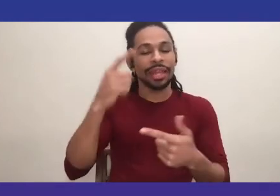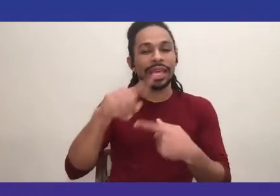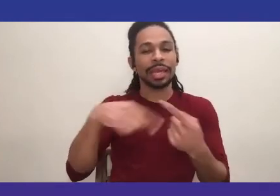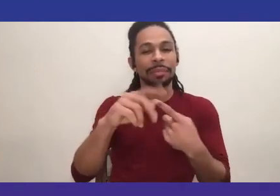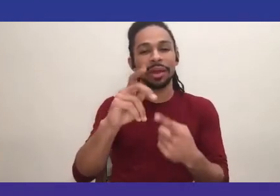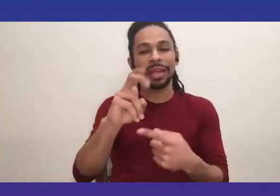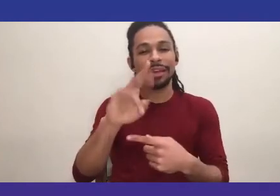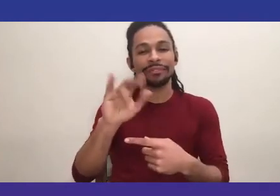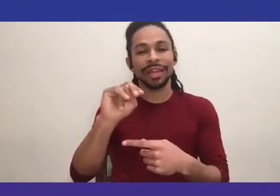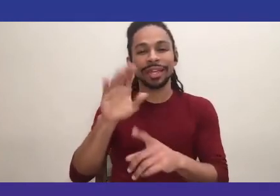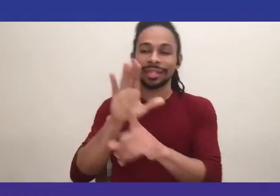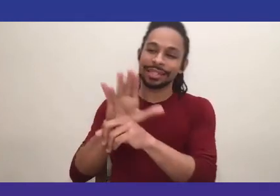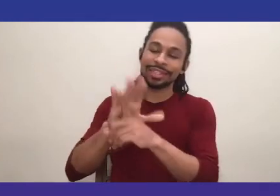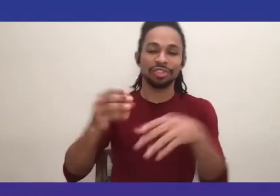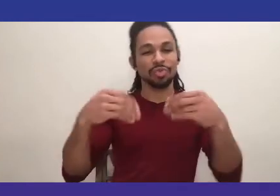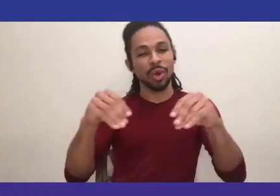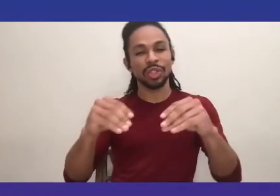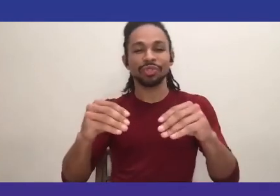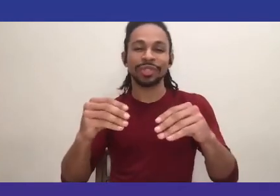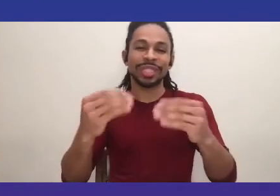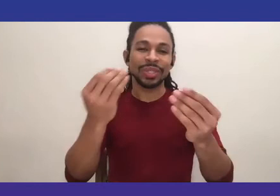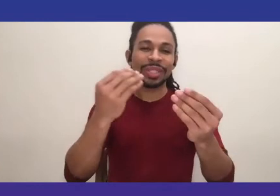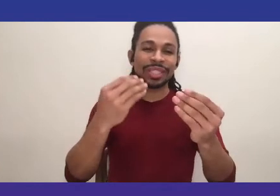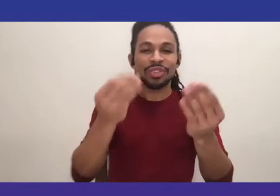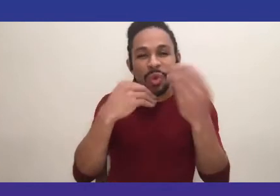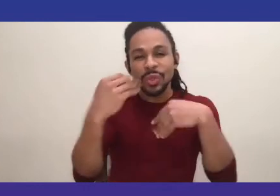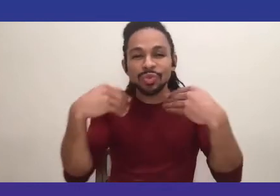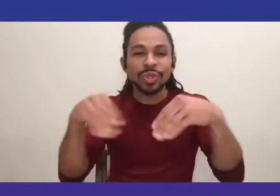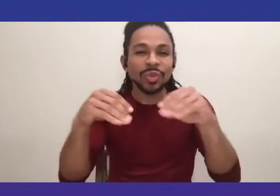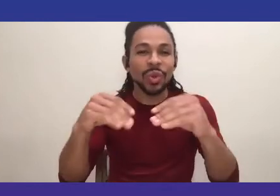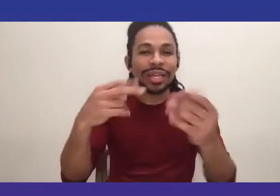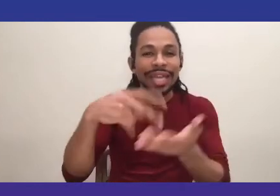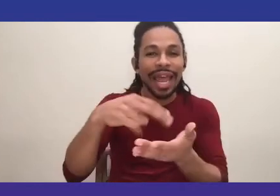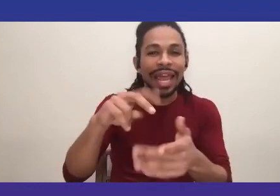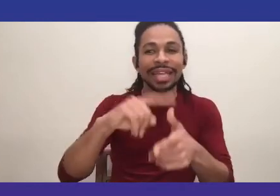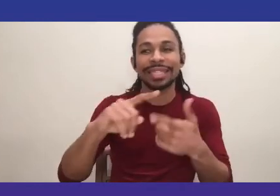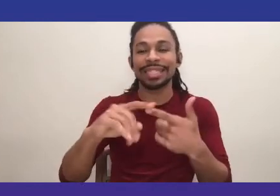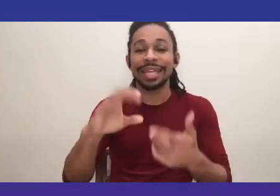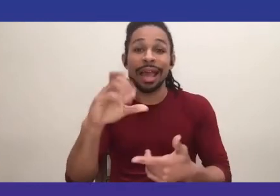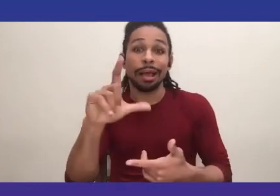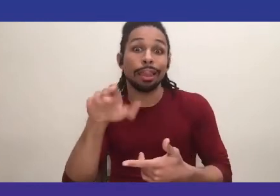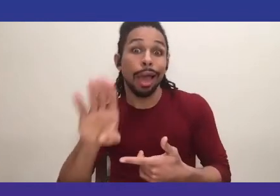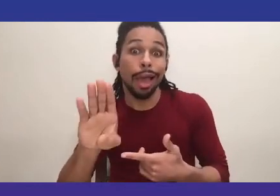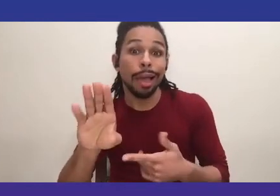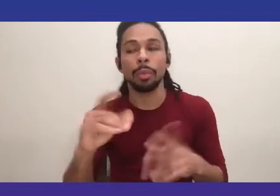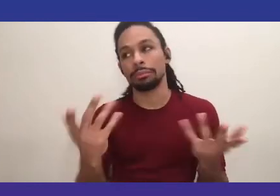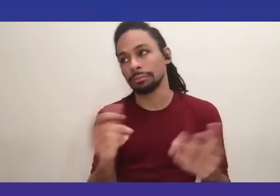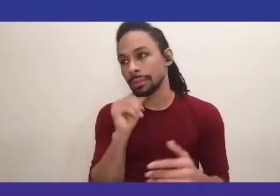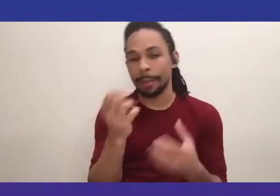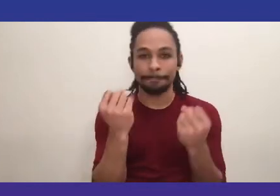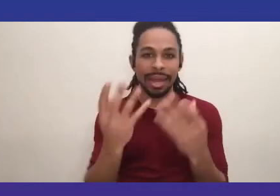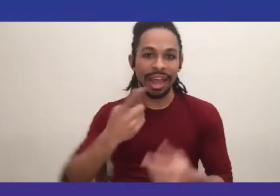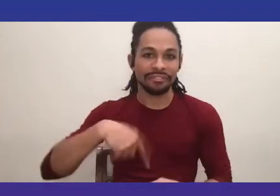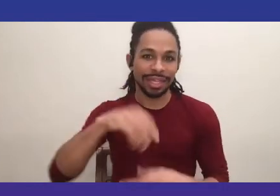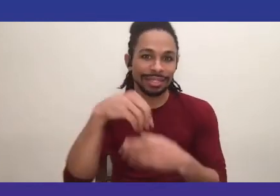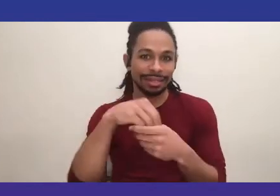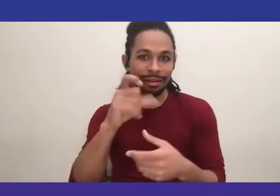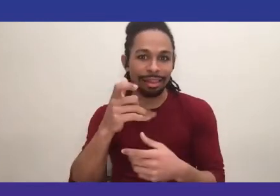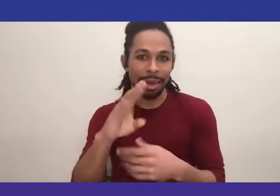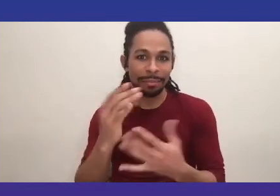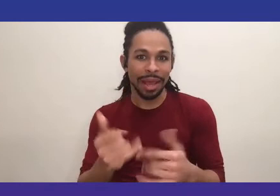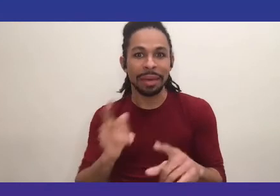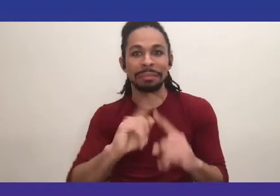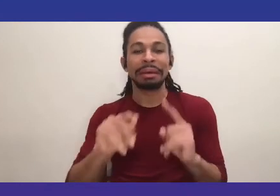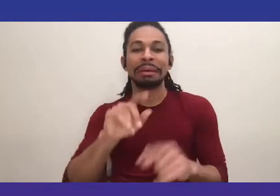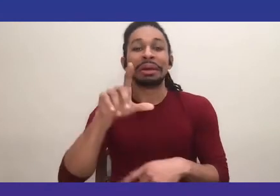club, and like we're all, not many of us are in the club right now, but who's in the 2035 club, who's up in